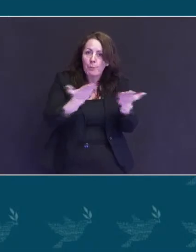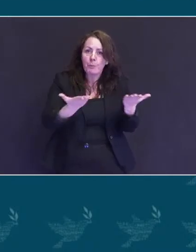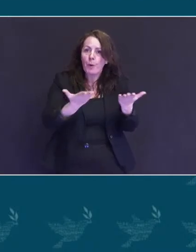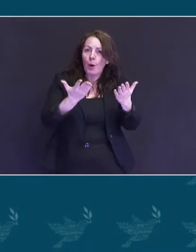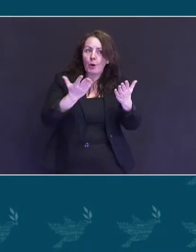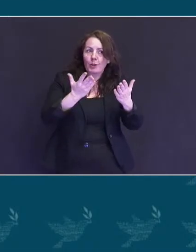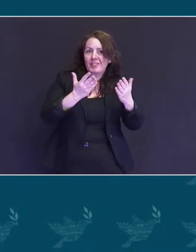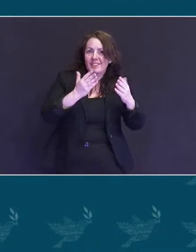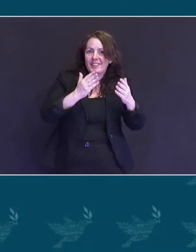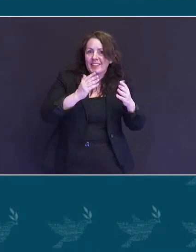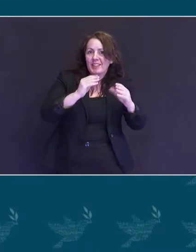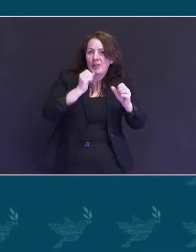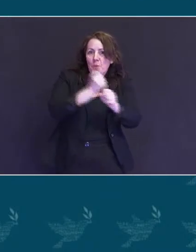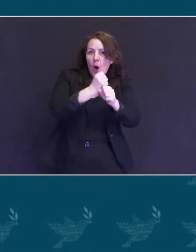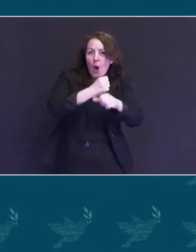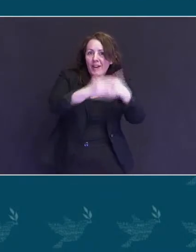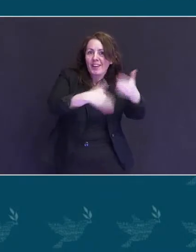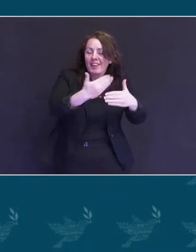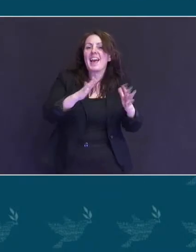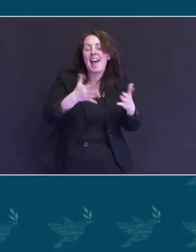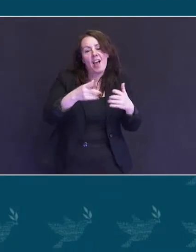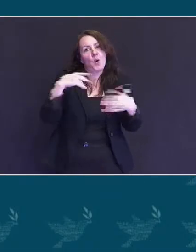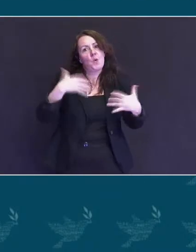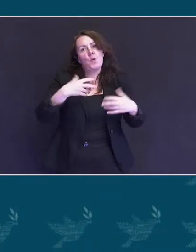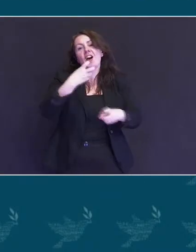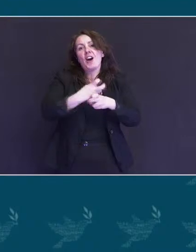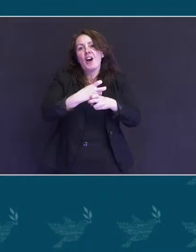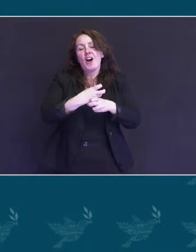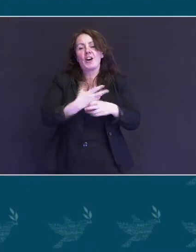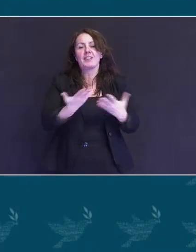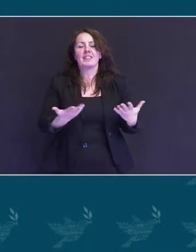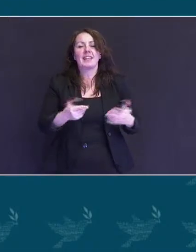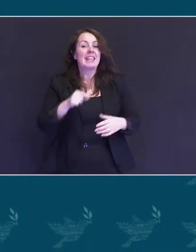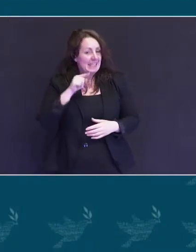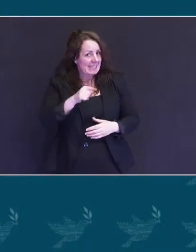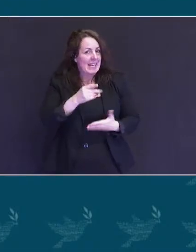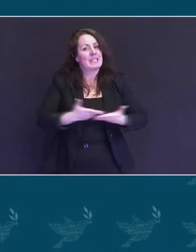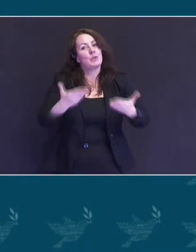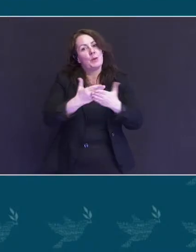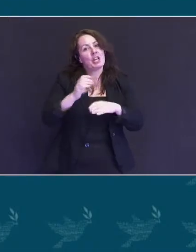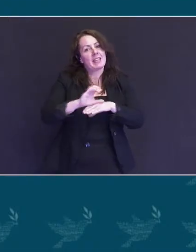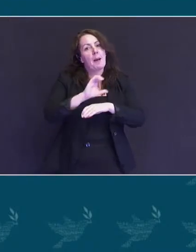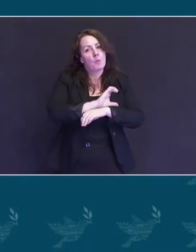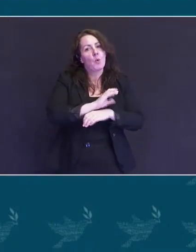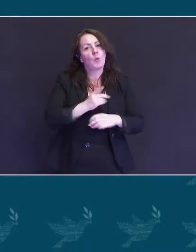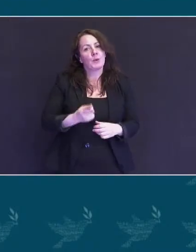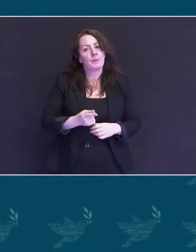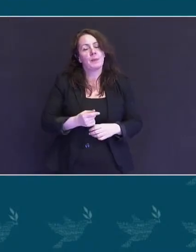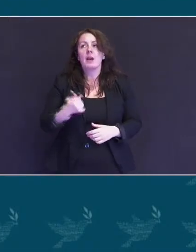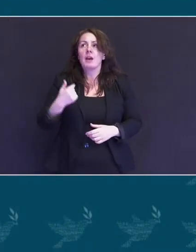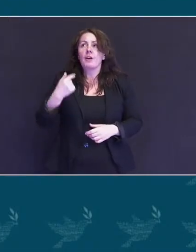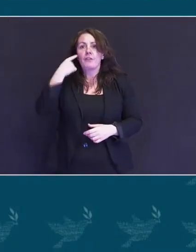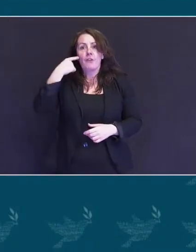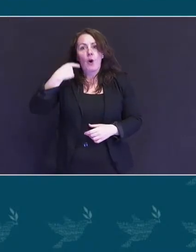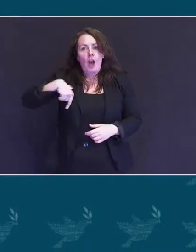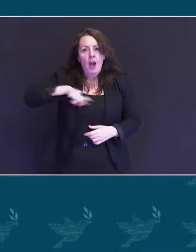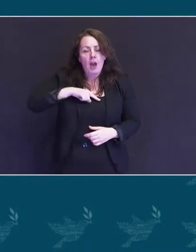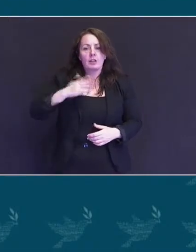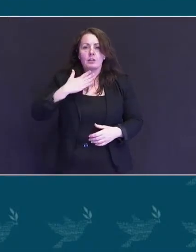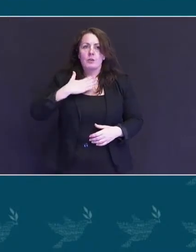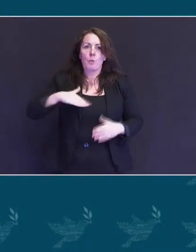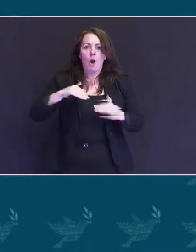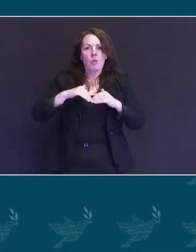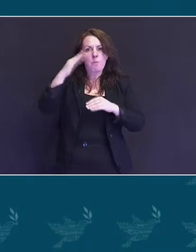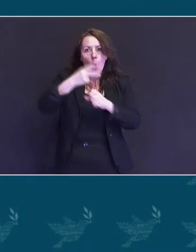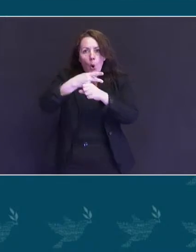how does the teacher set up the teaching program? That's quite difficult. We believe that we